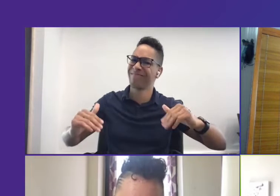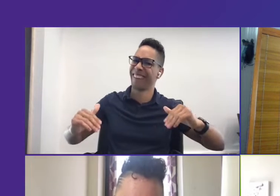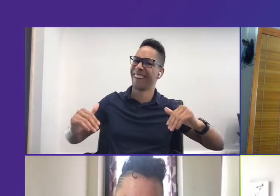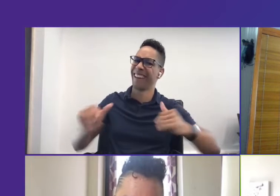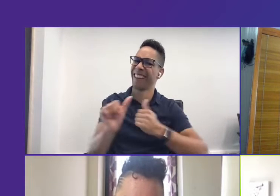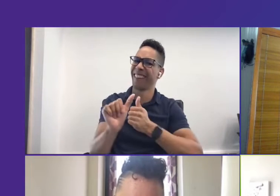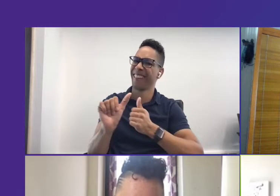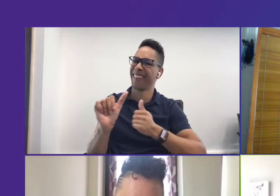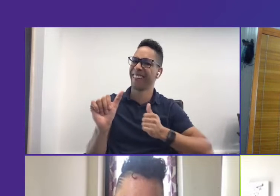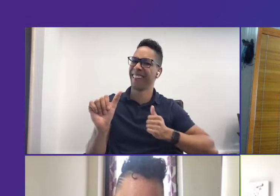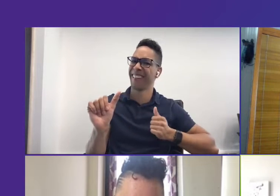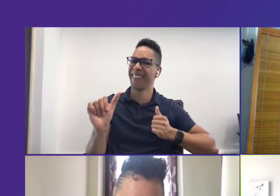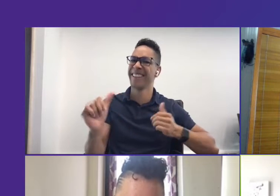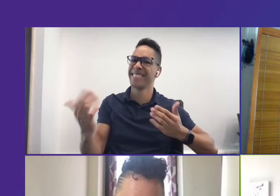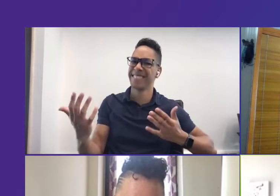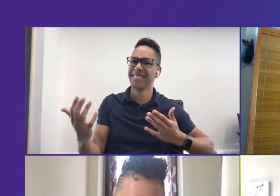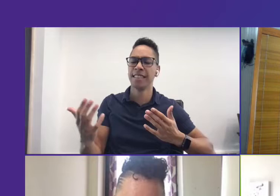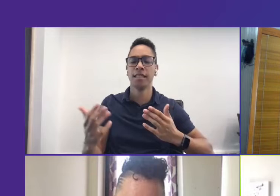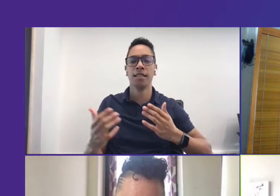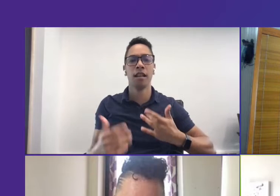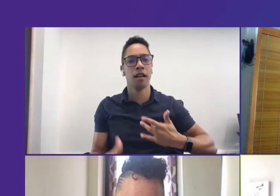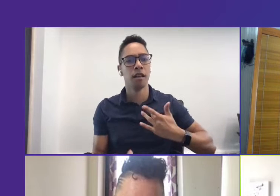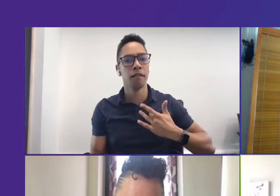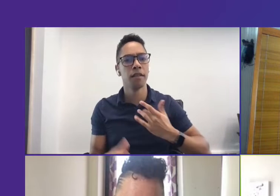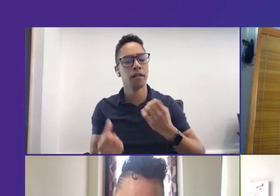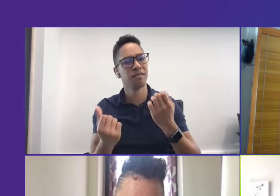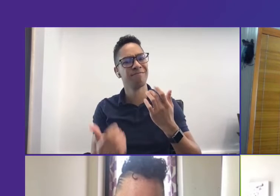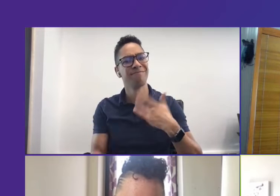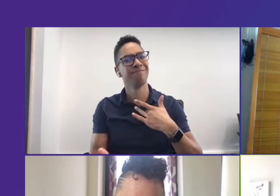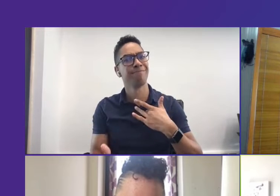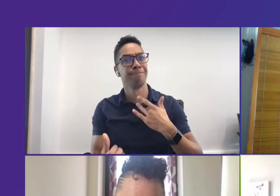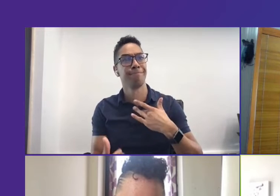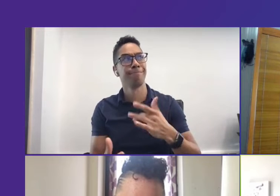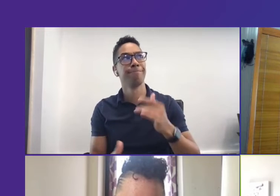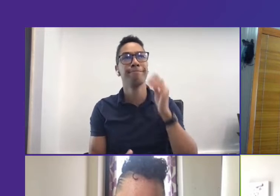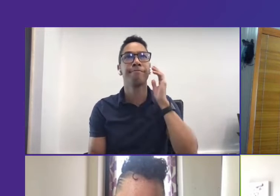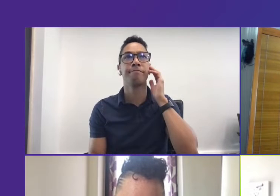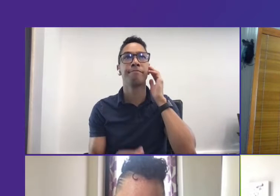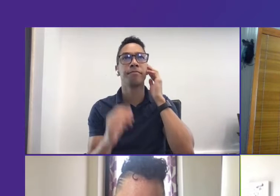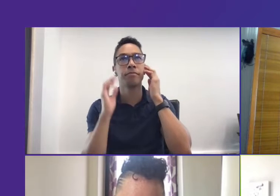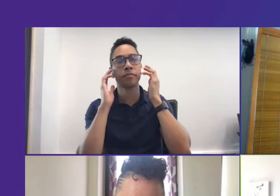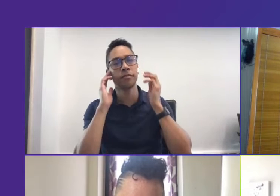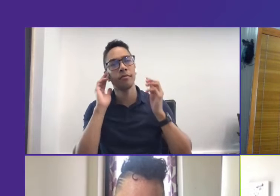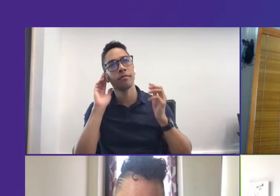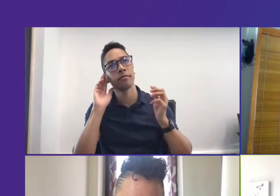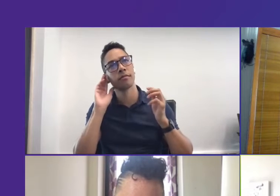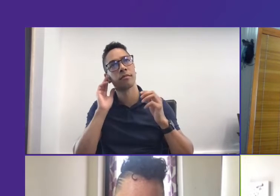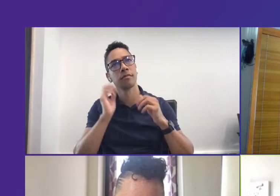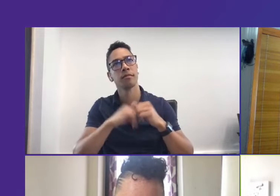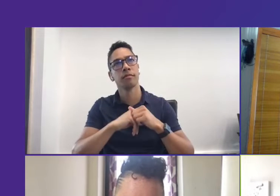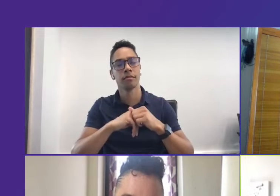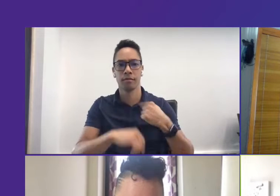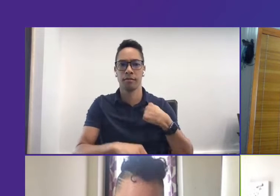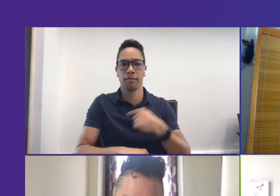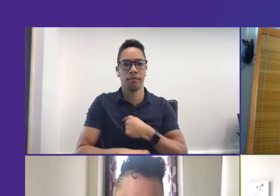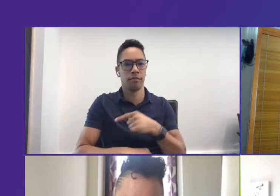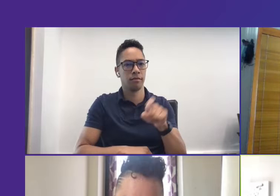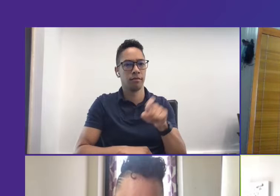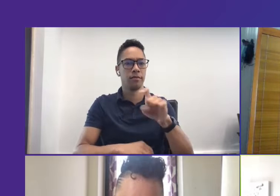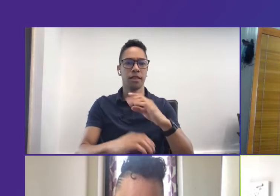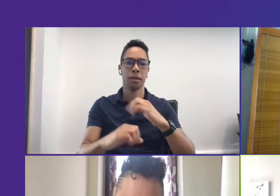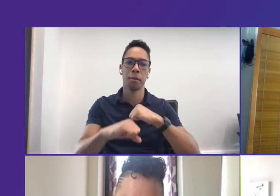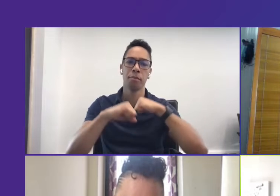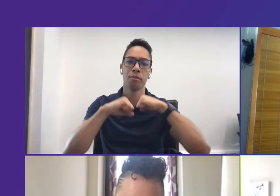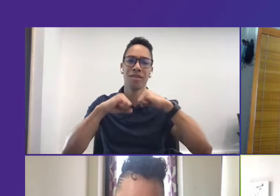You know, it feels like a lot of times we have to, you know, just like protect ourselves, and that